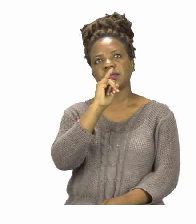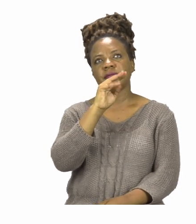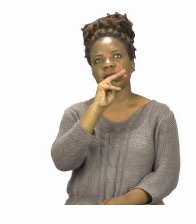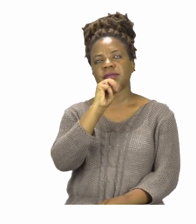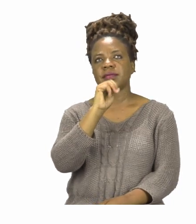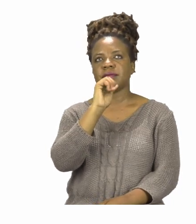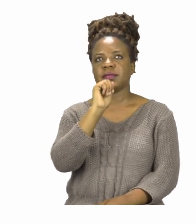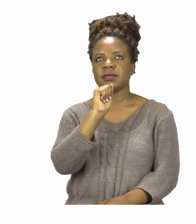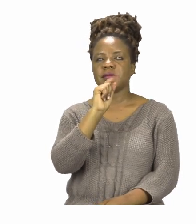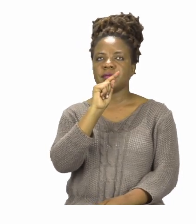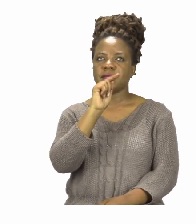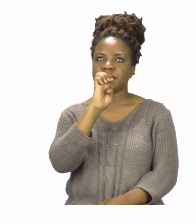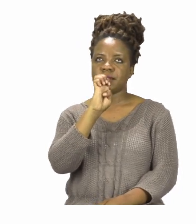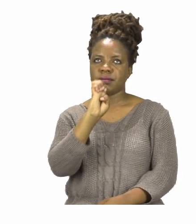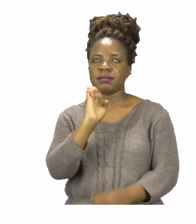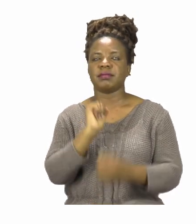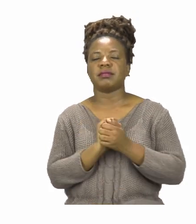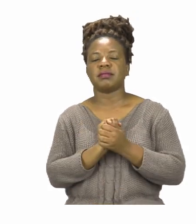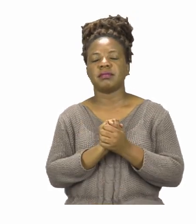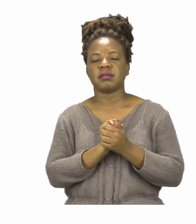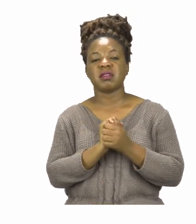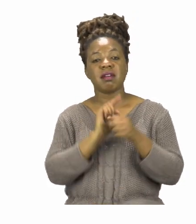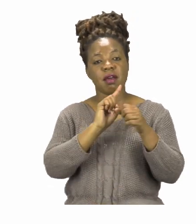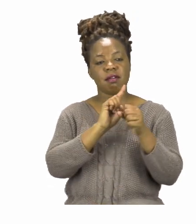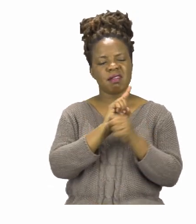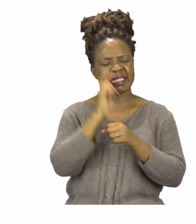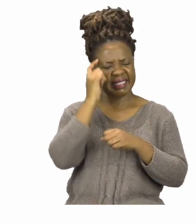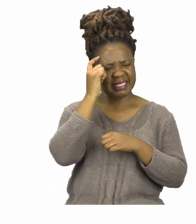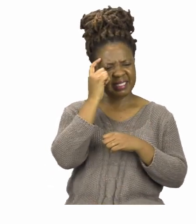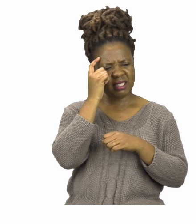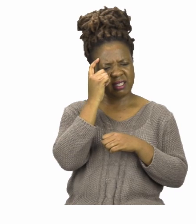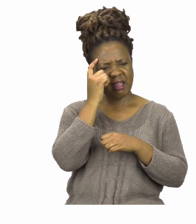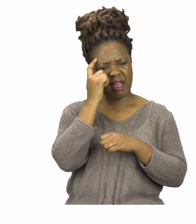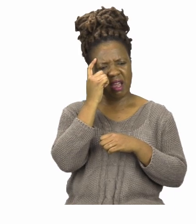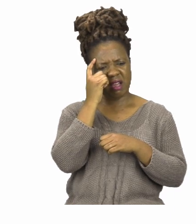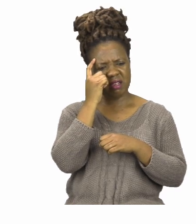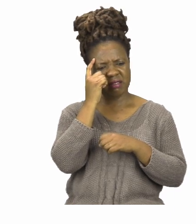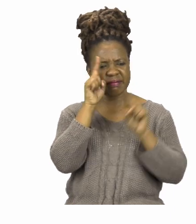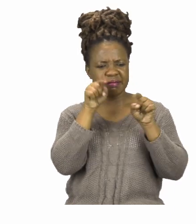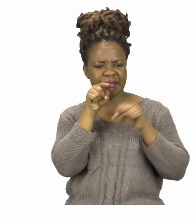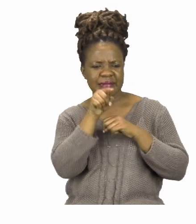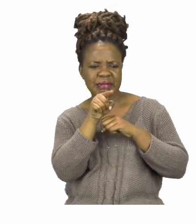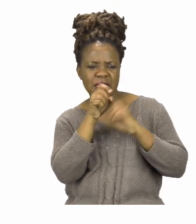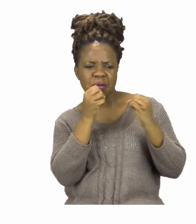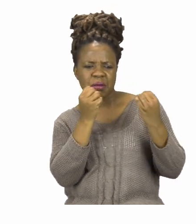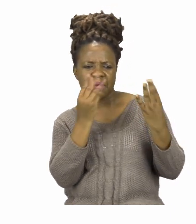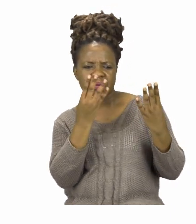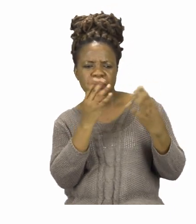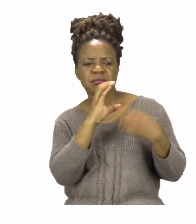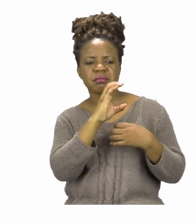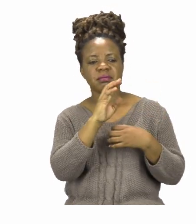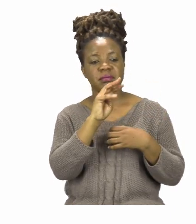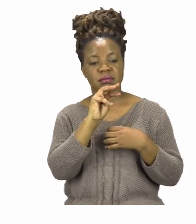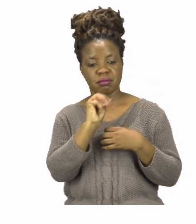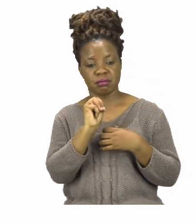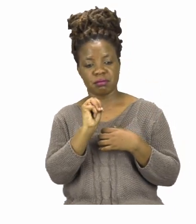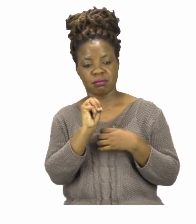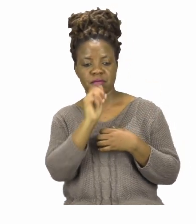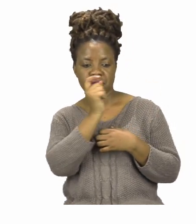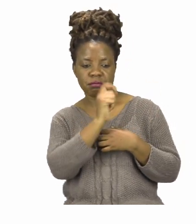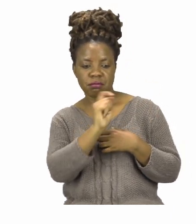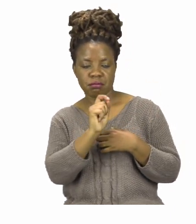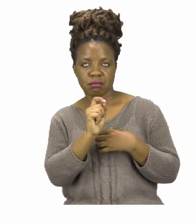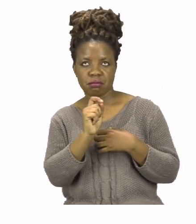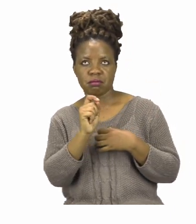to guess how many centimeters each of the things are. And then after that, you will actually use